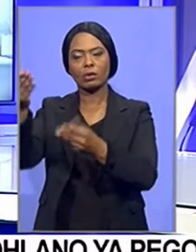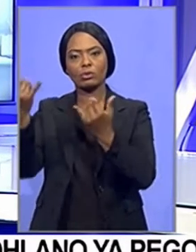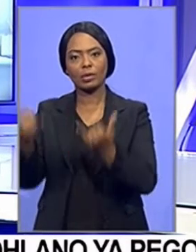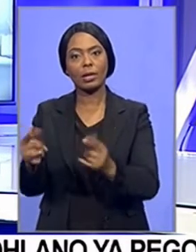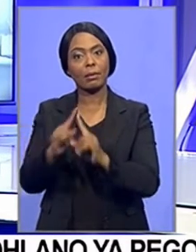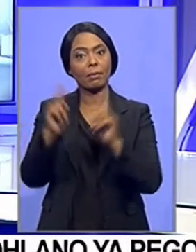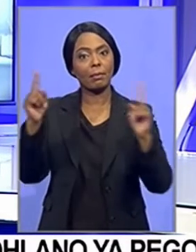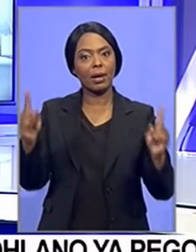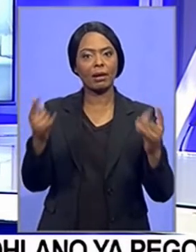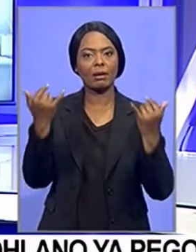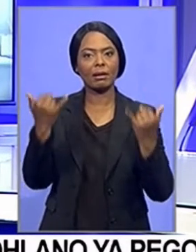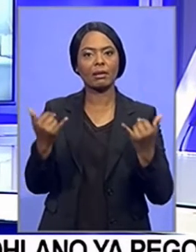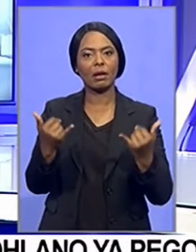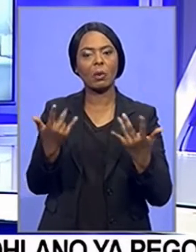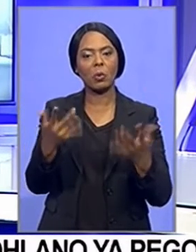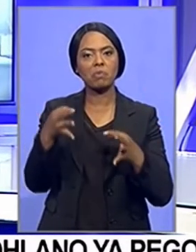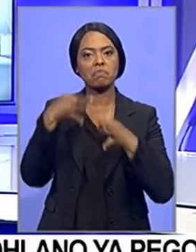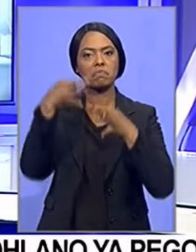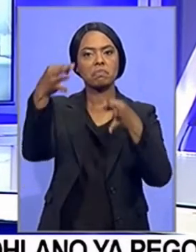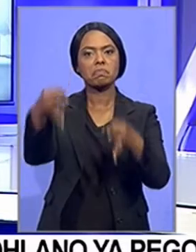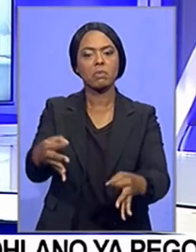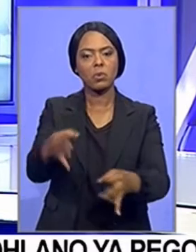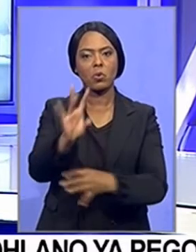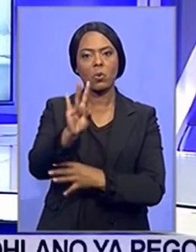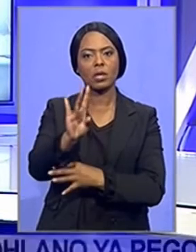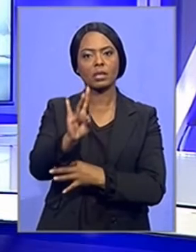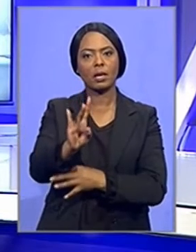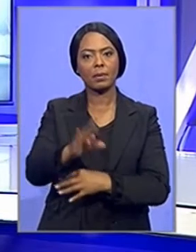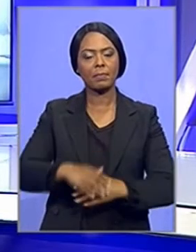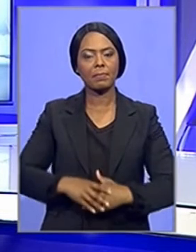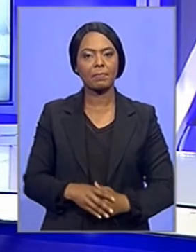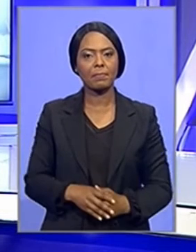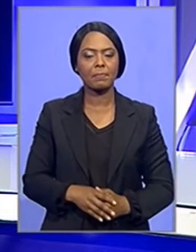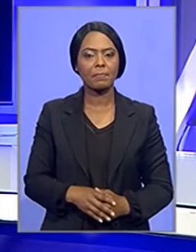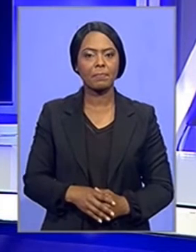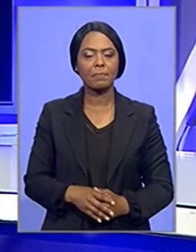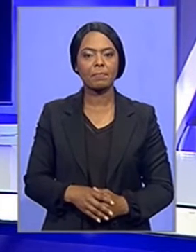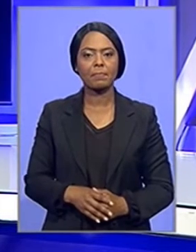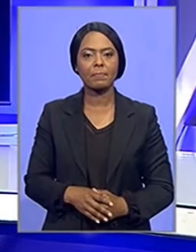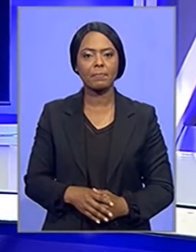eupša tiragalo yeo e šutišitšwe go fihla ka laboraro.